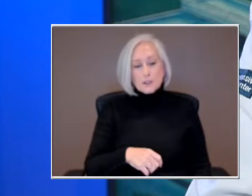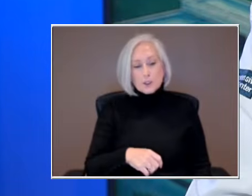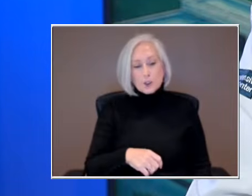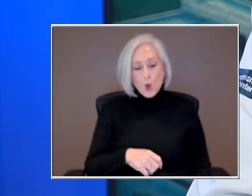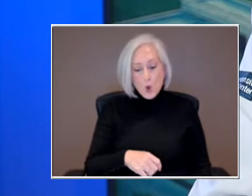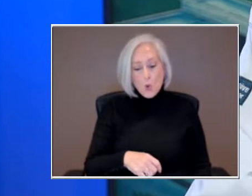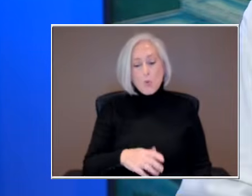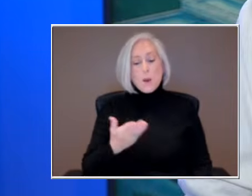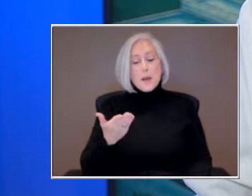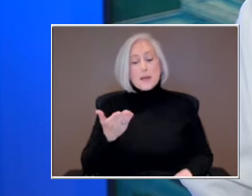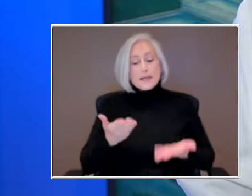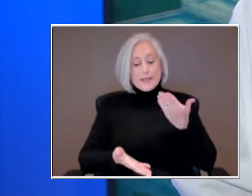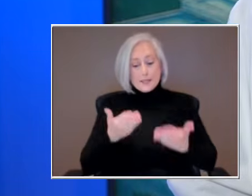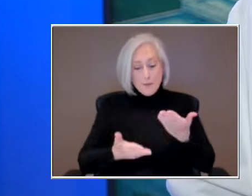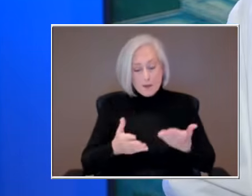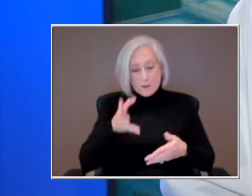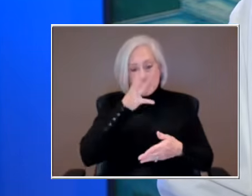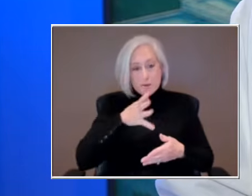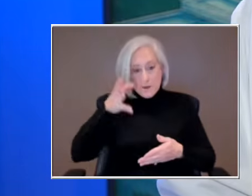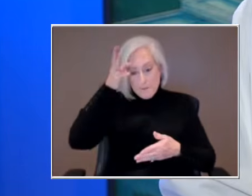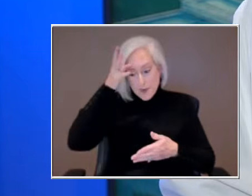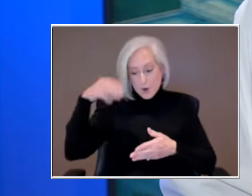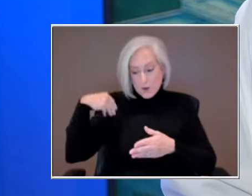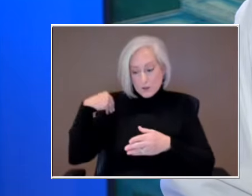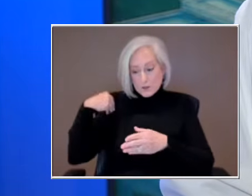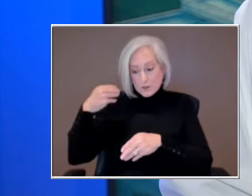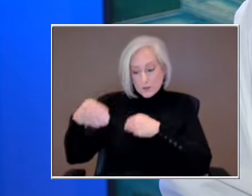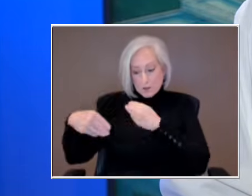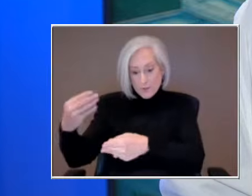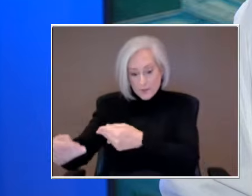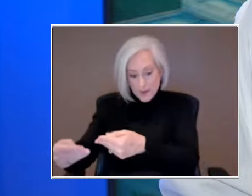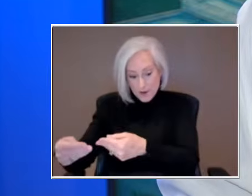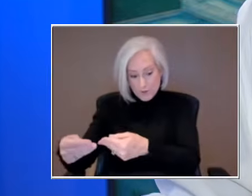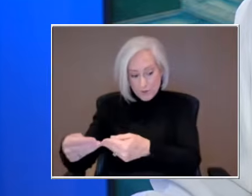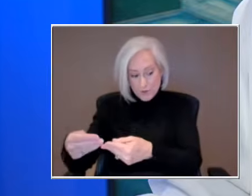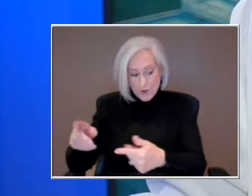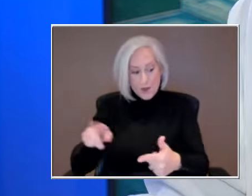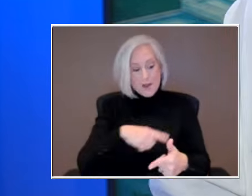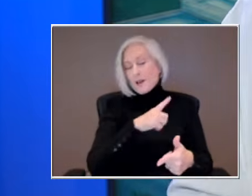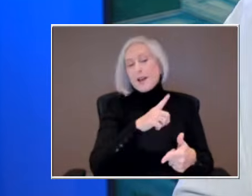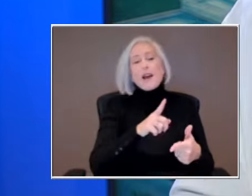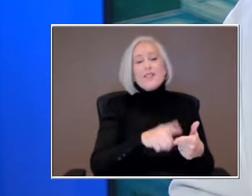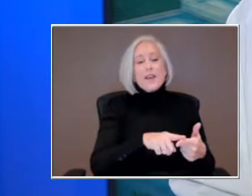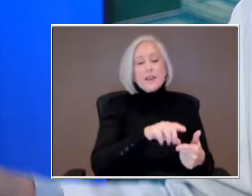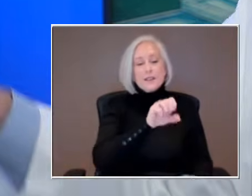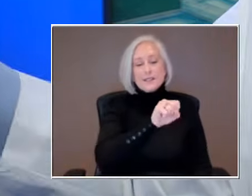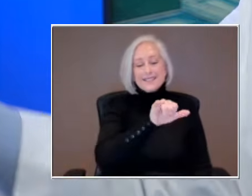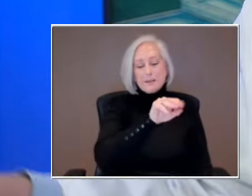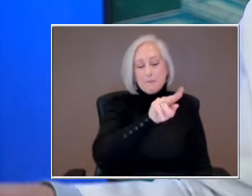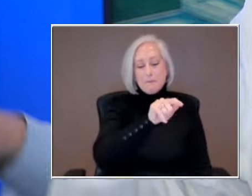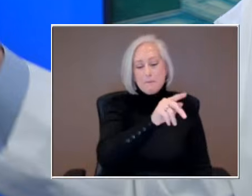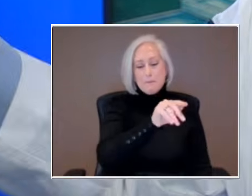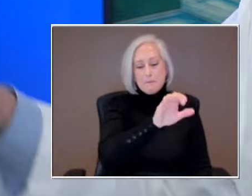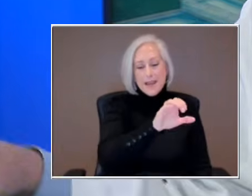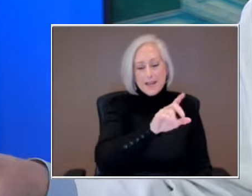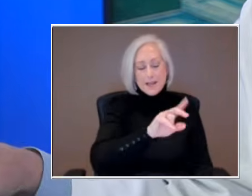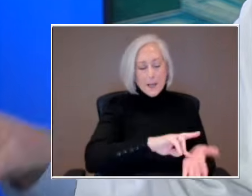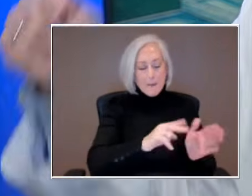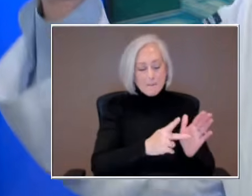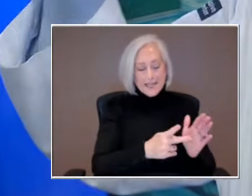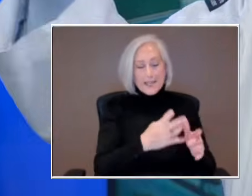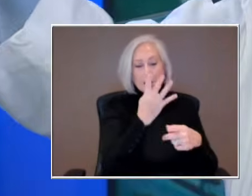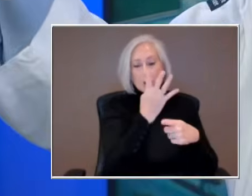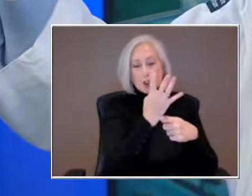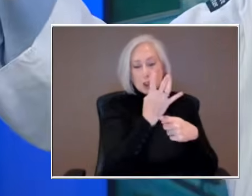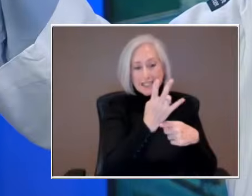predisposition from parents, and then there's the medical jargon is somatic, or gene changes that occur in other areas of the